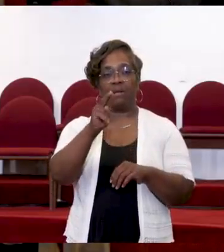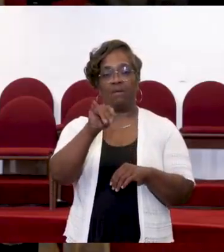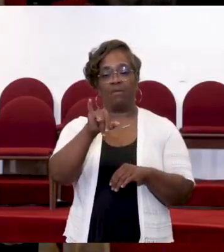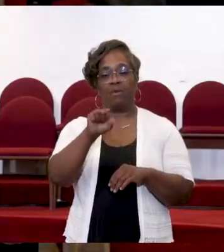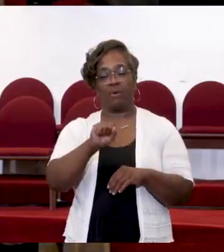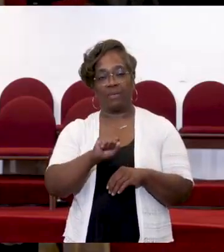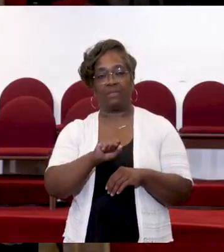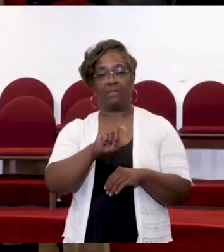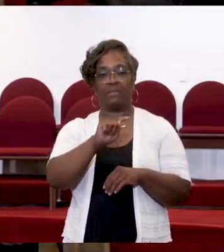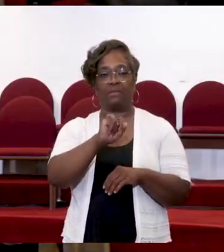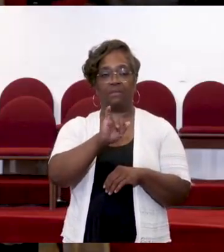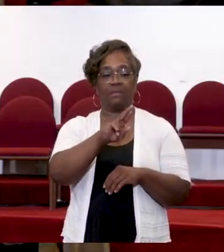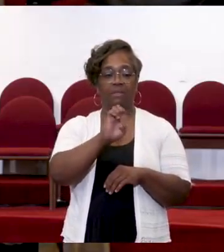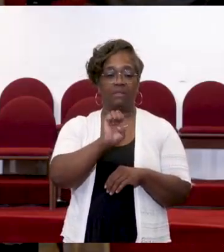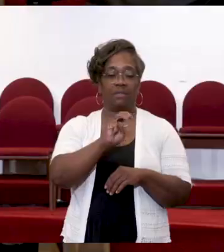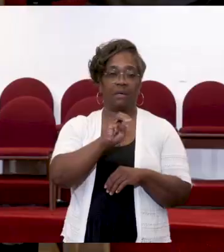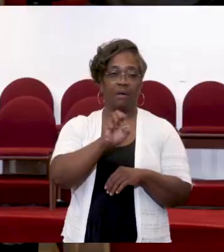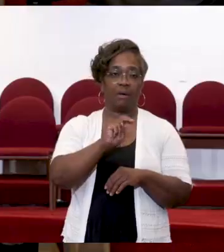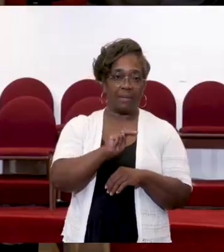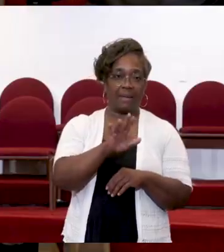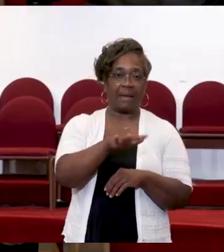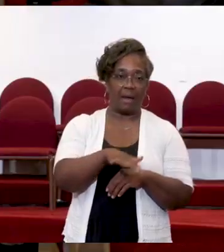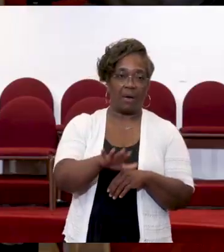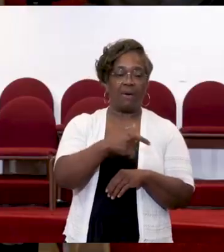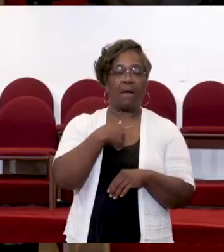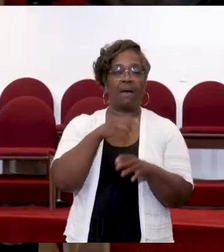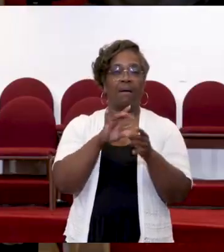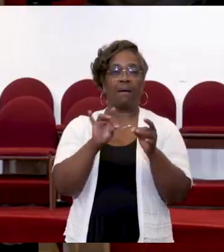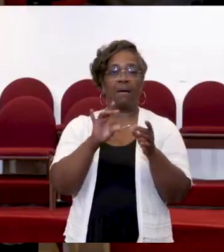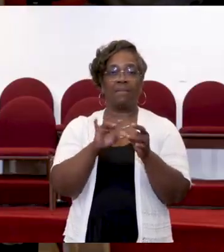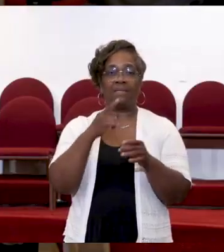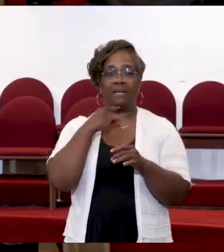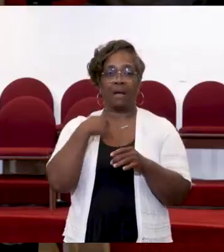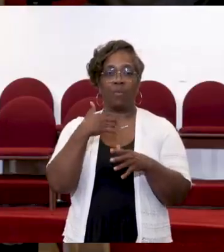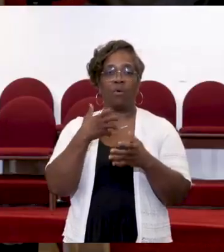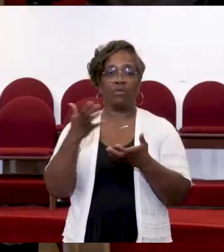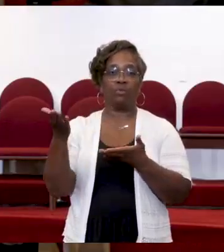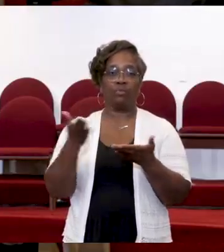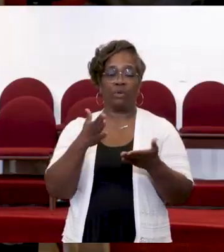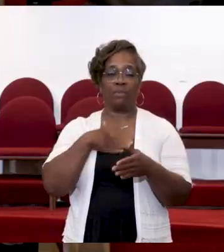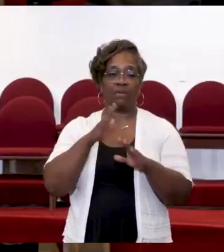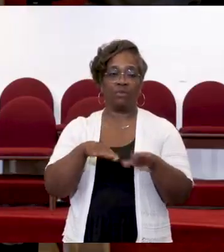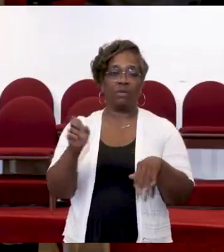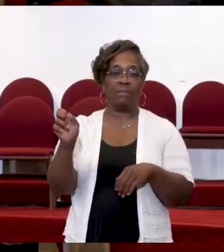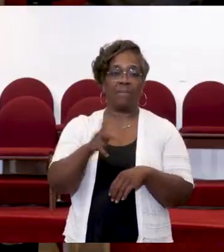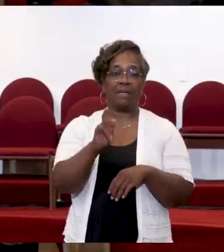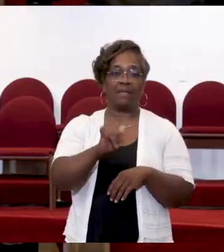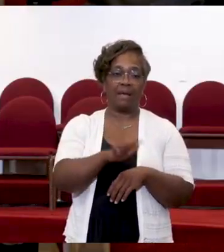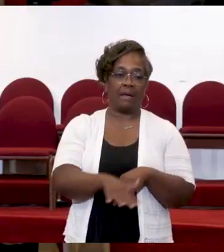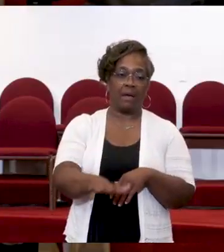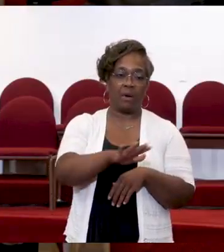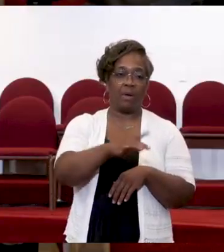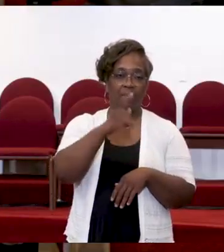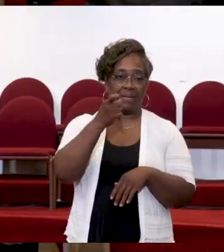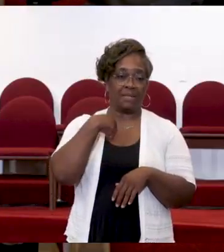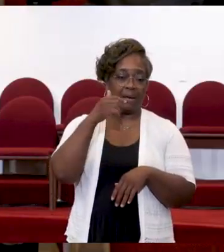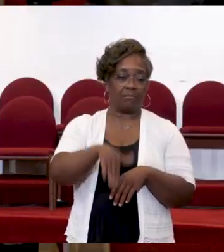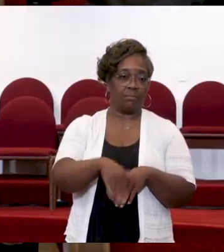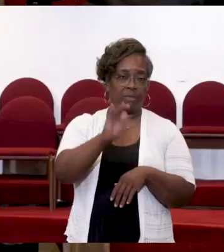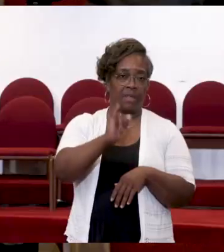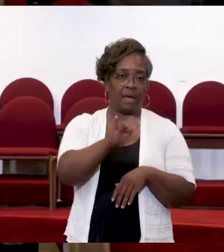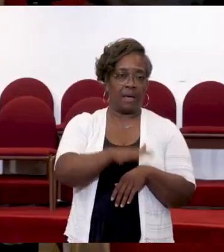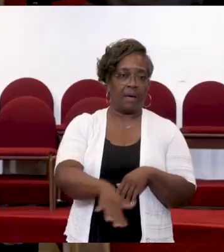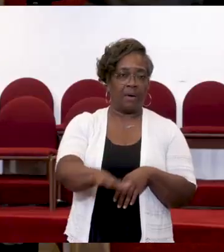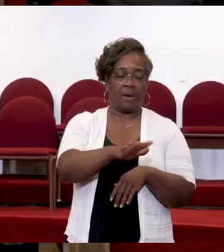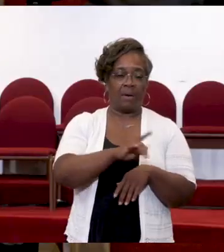Baptist, and I spoke and I told you that I wanted to bring my children back to that area because I was a product of that community, but there was